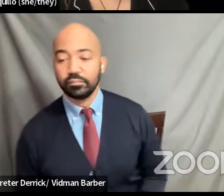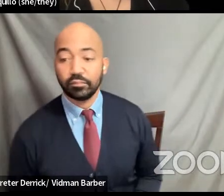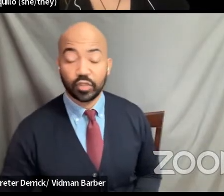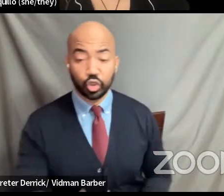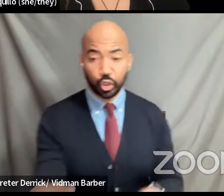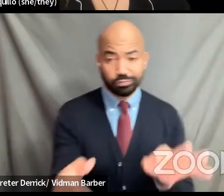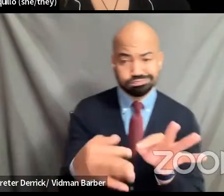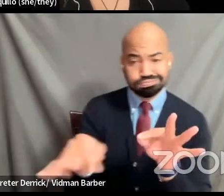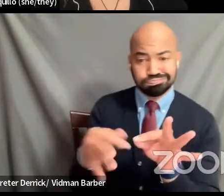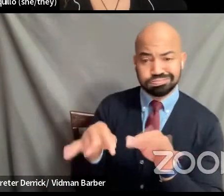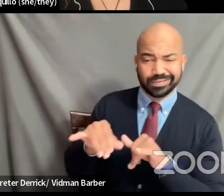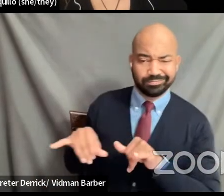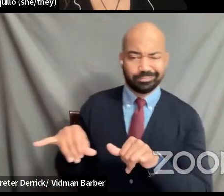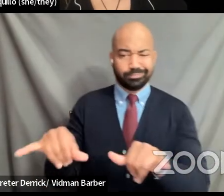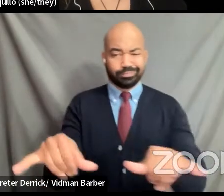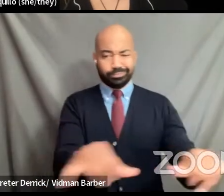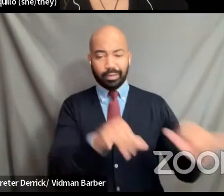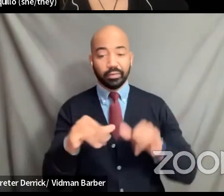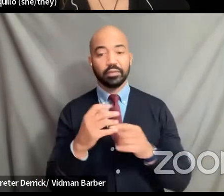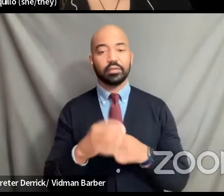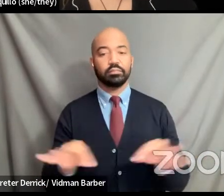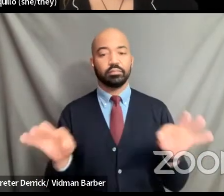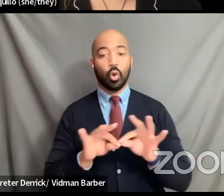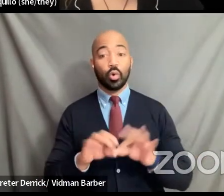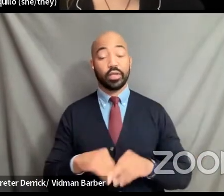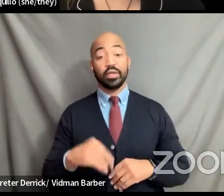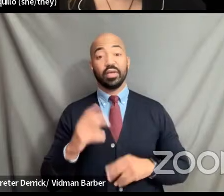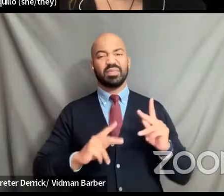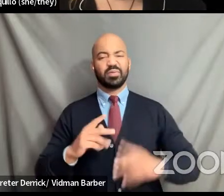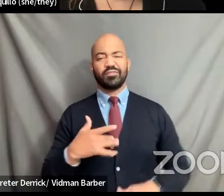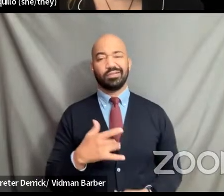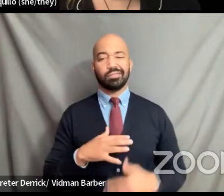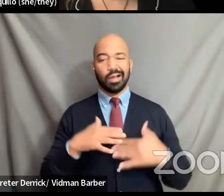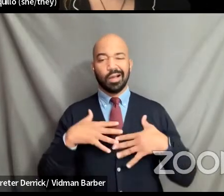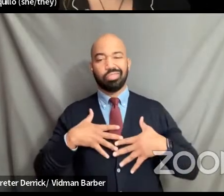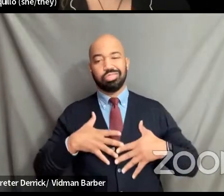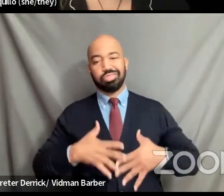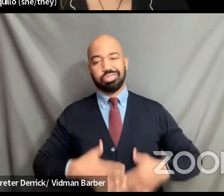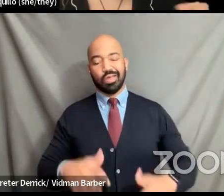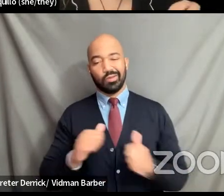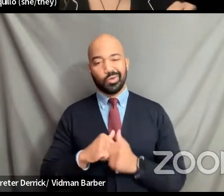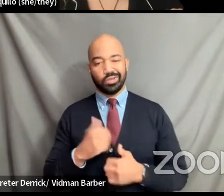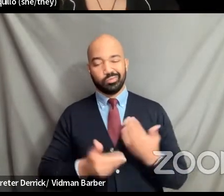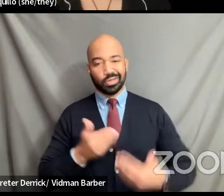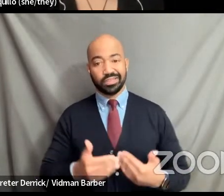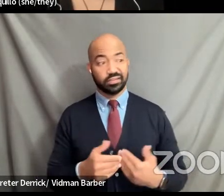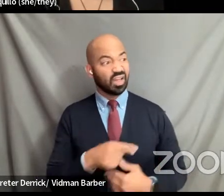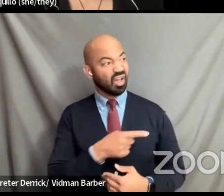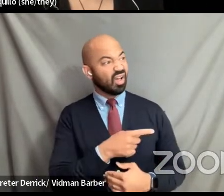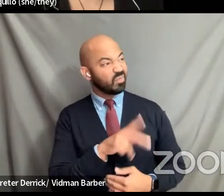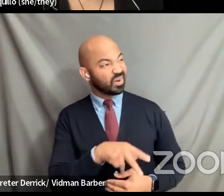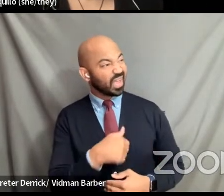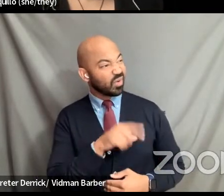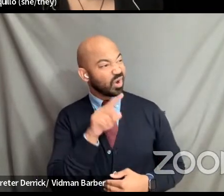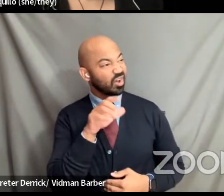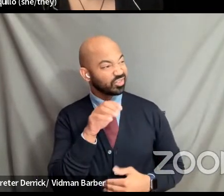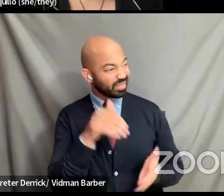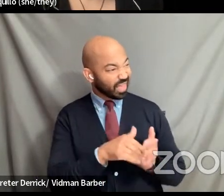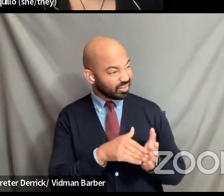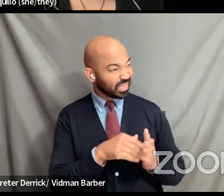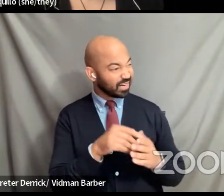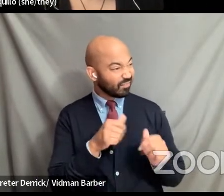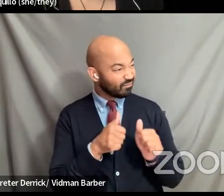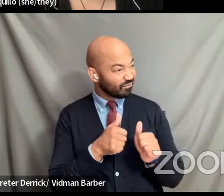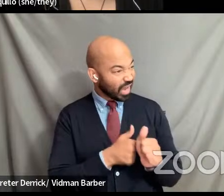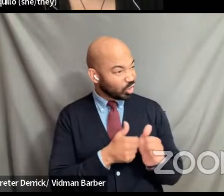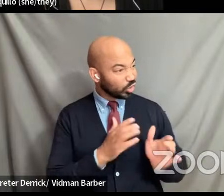with this, because I think a lot of times people get disheartened by the process. They're like, oh my God, so-and-so has 100,000 followers. What they don't know is that